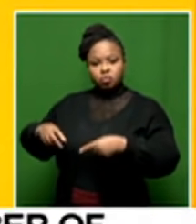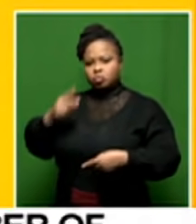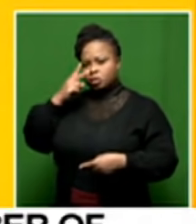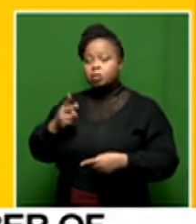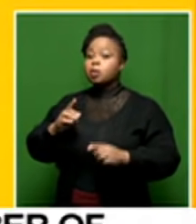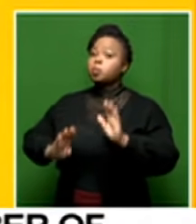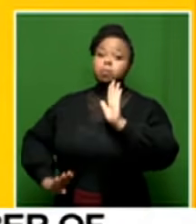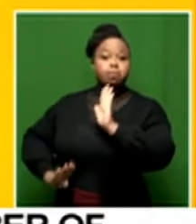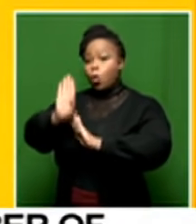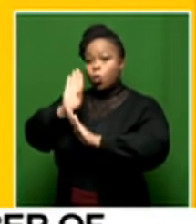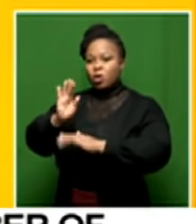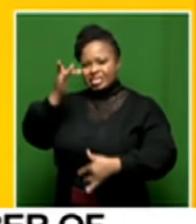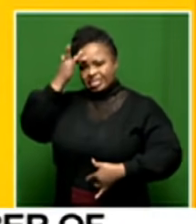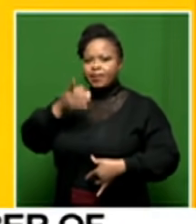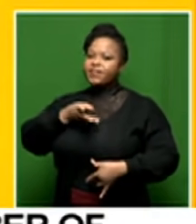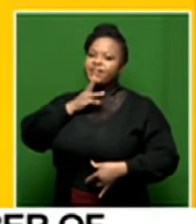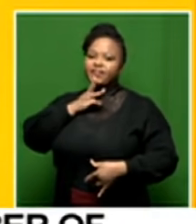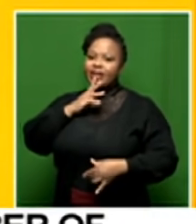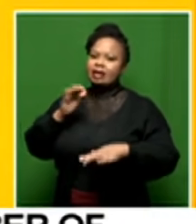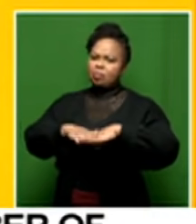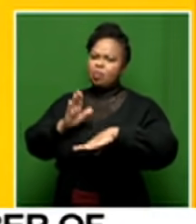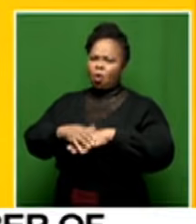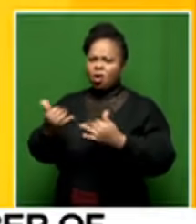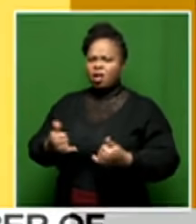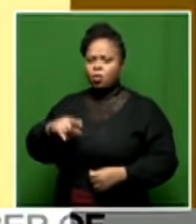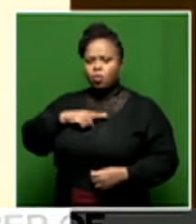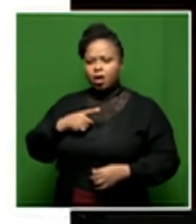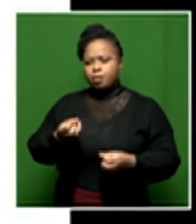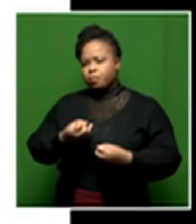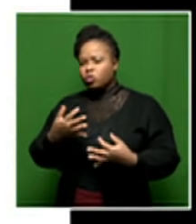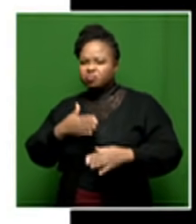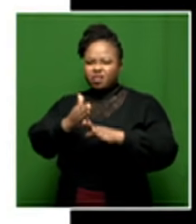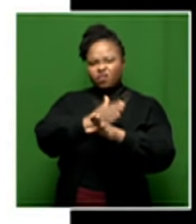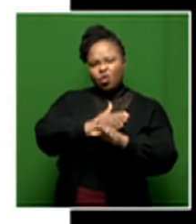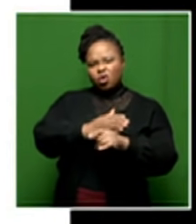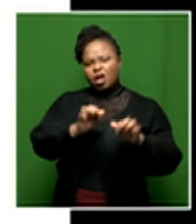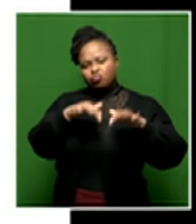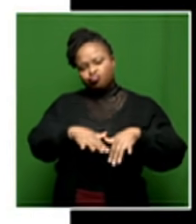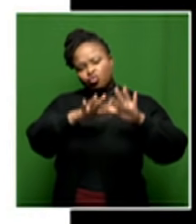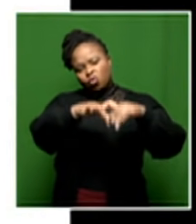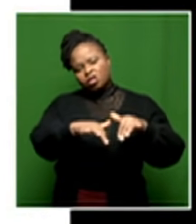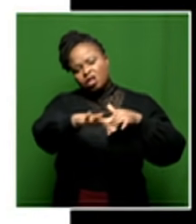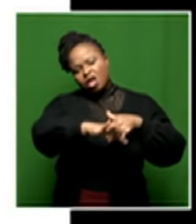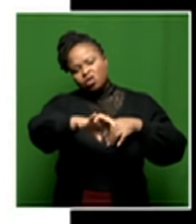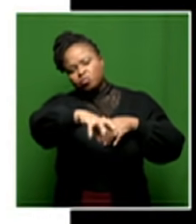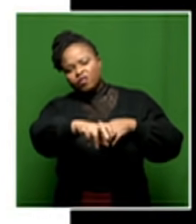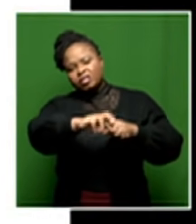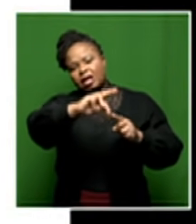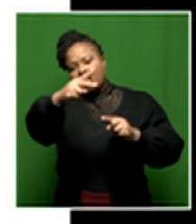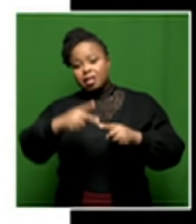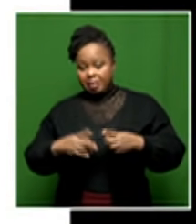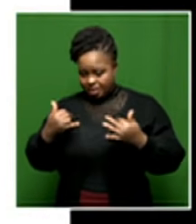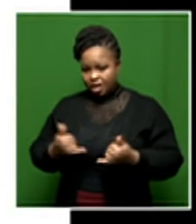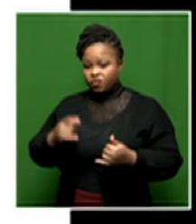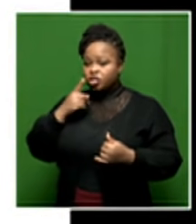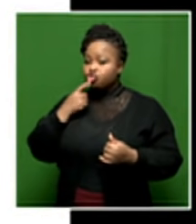very sharp rise now. It used to be more the coastal areas and provinces that we saw dramatic rises. But if we look at